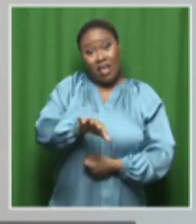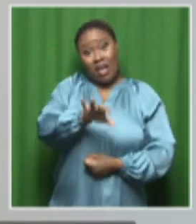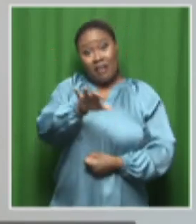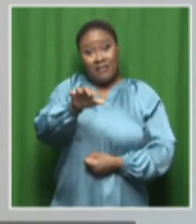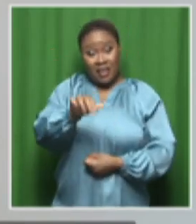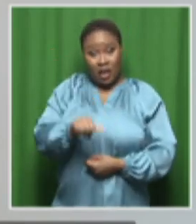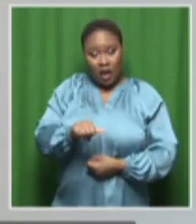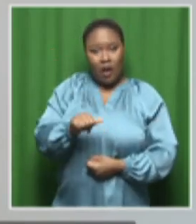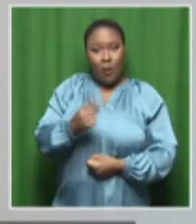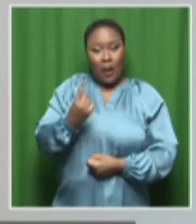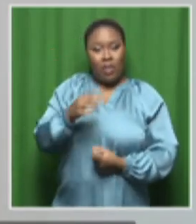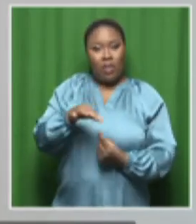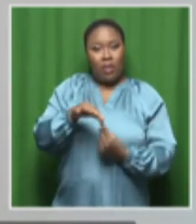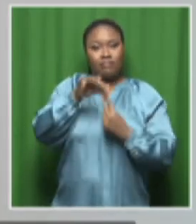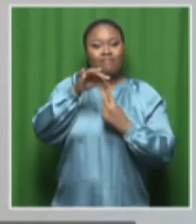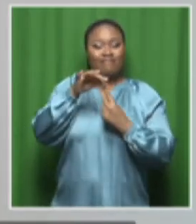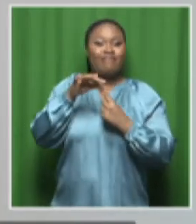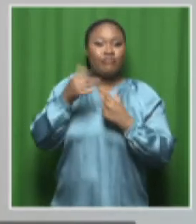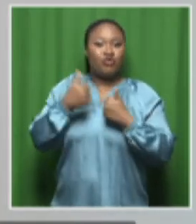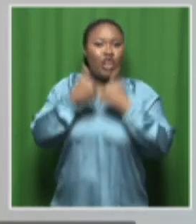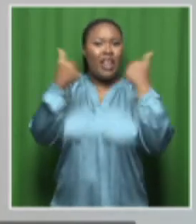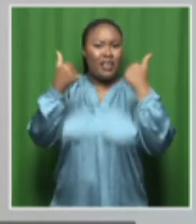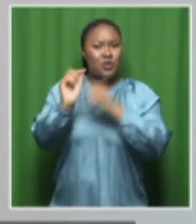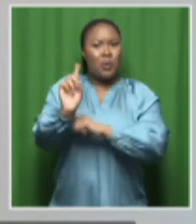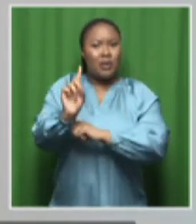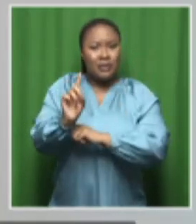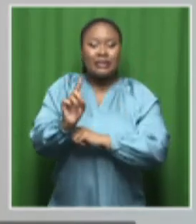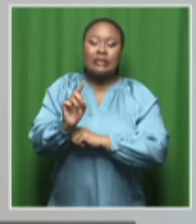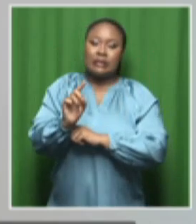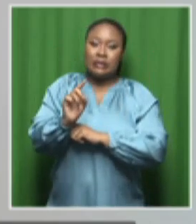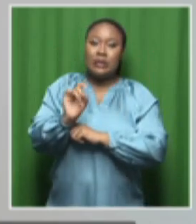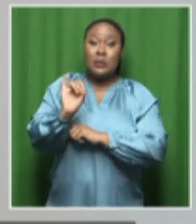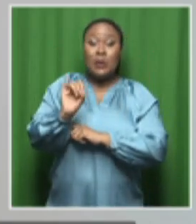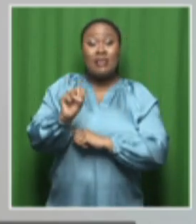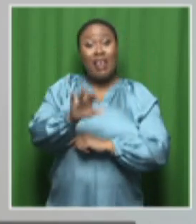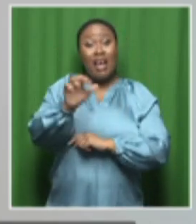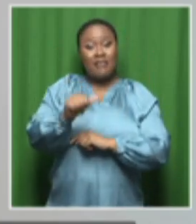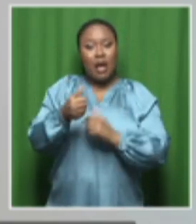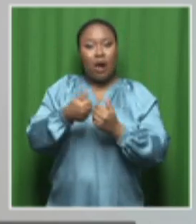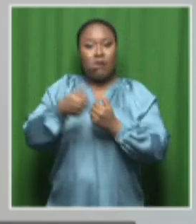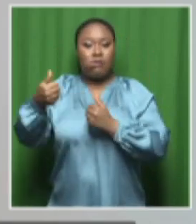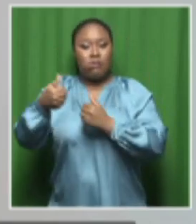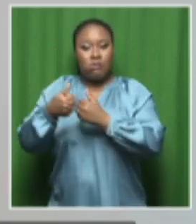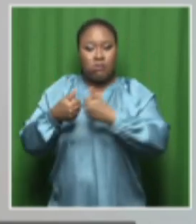for most people, that there's a lot of division in our country.